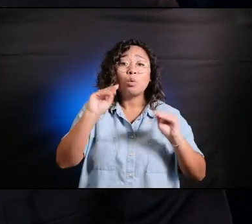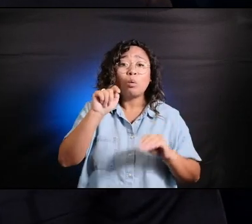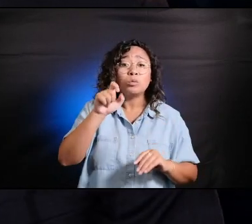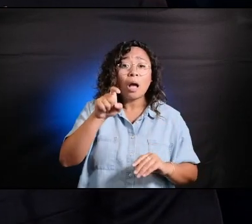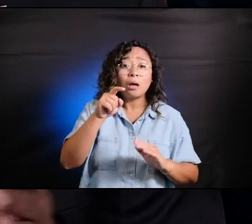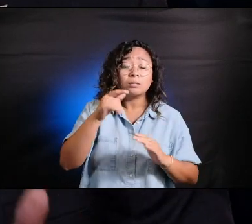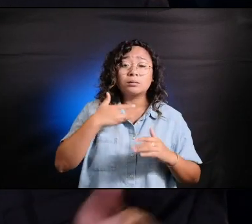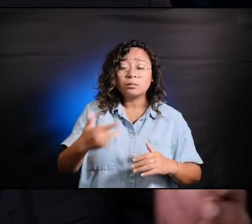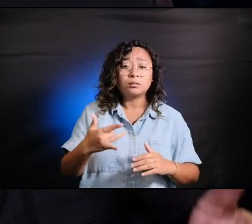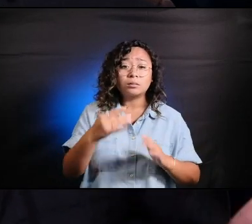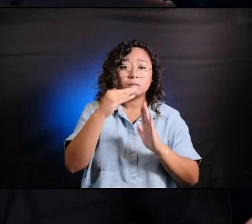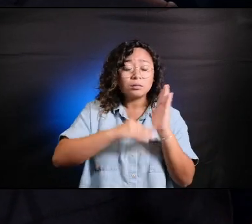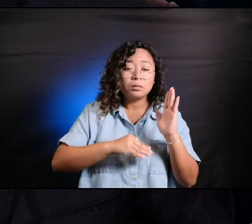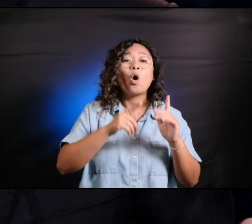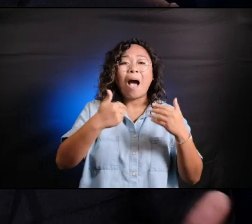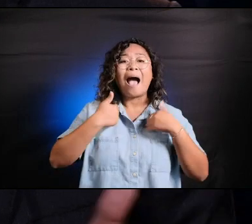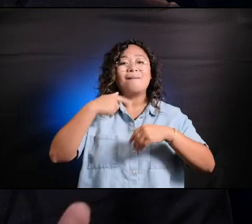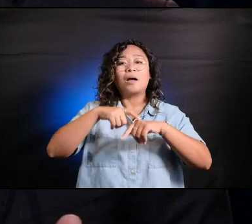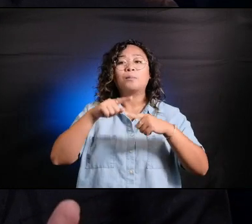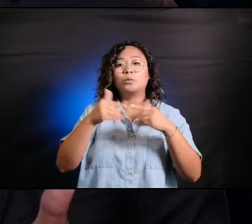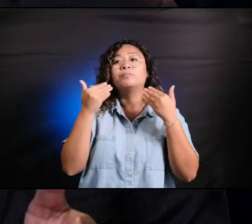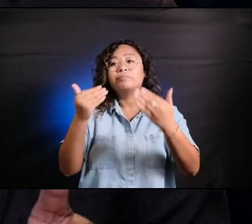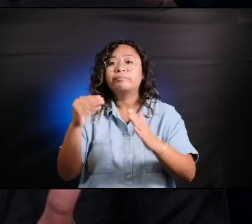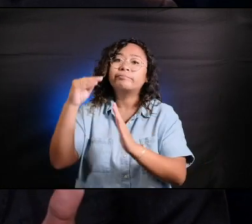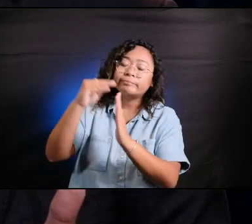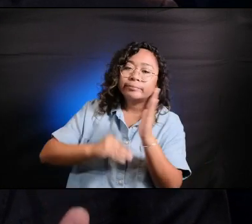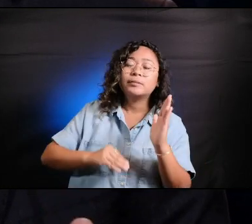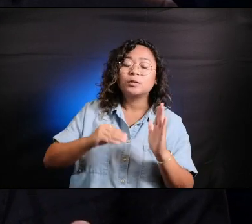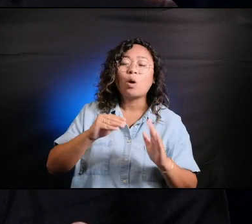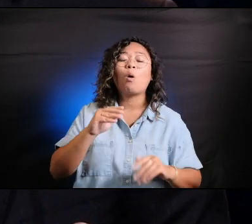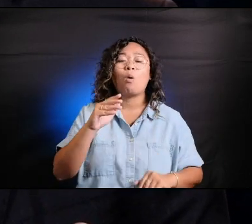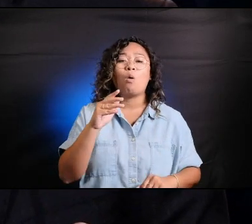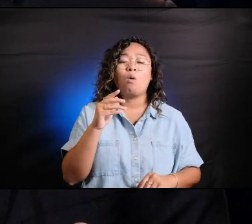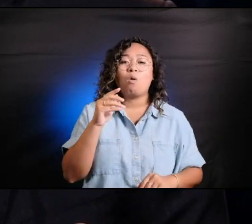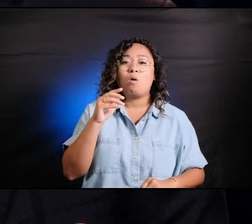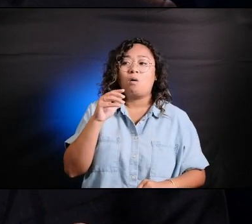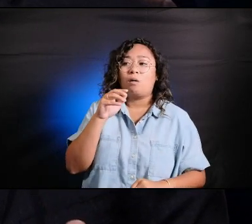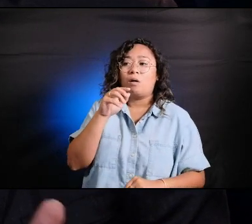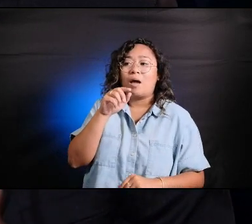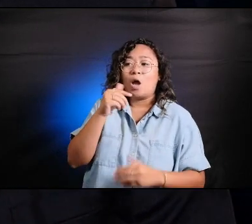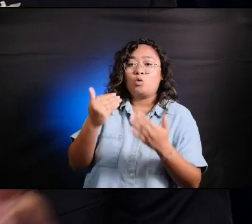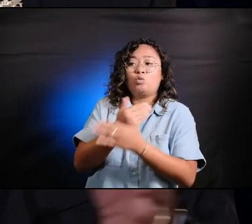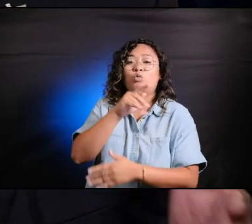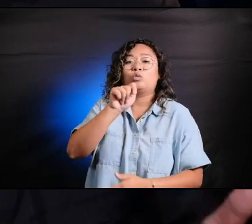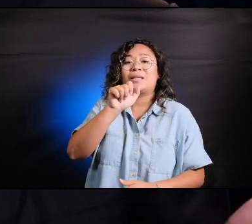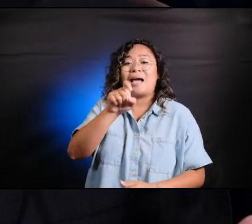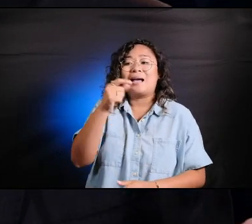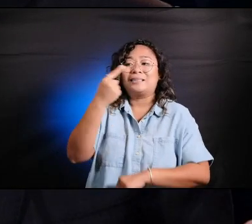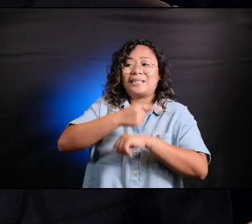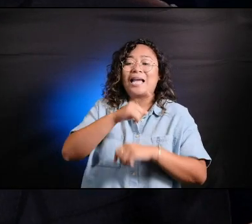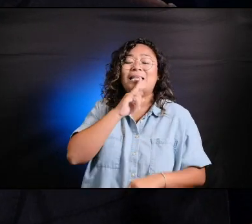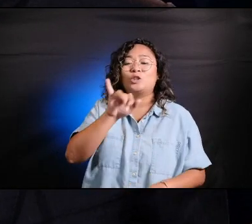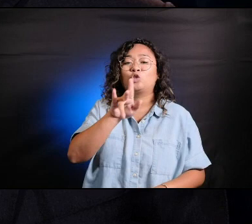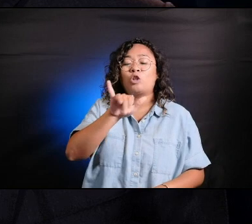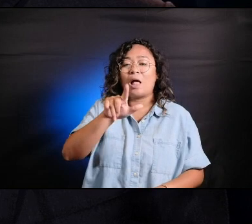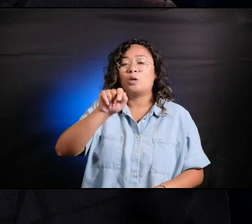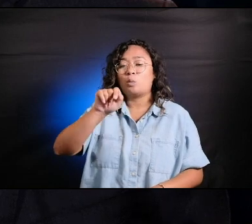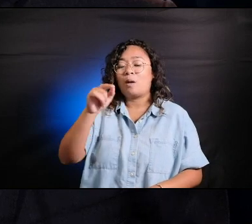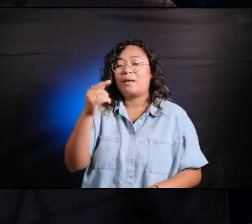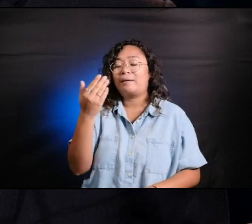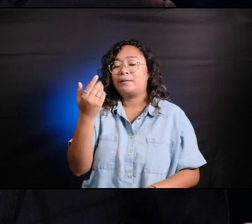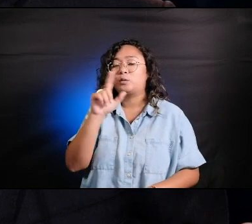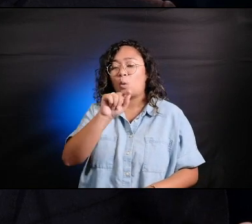time. So July 15th is when is the new tax day, and all those returns are going to come